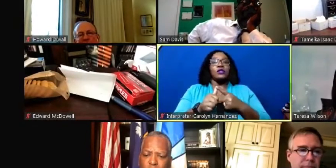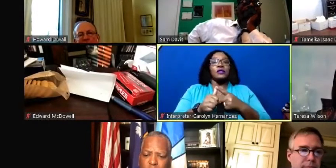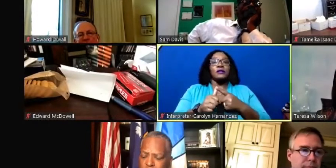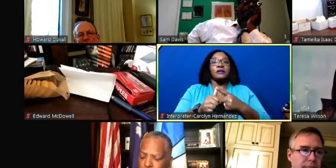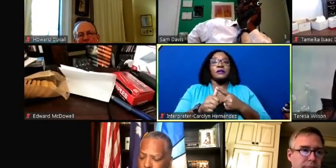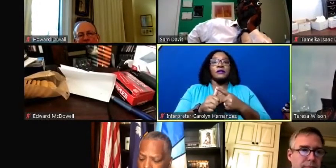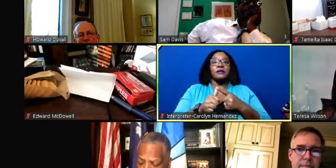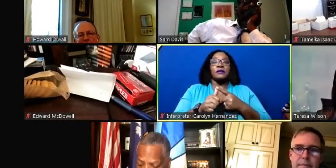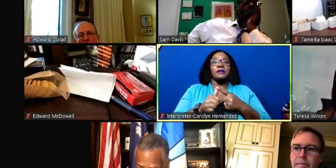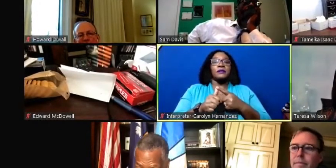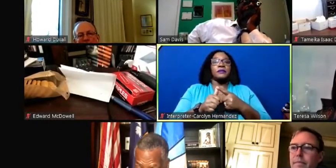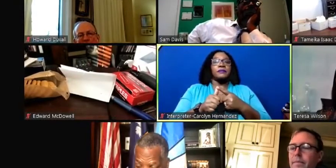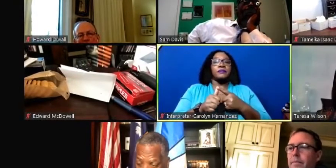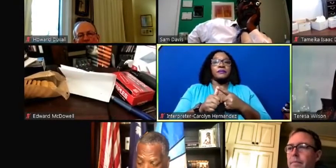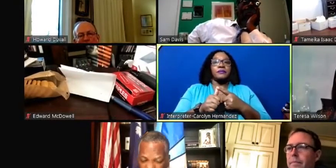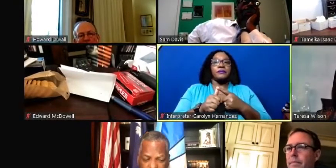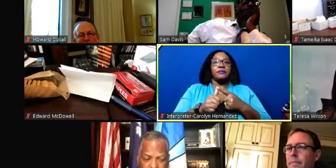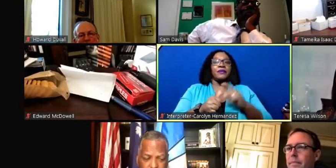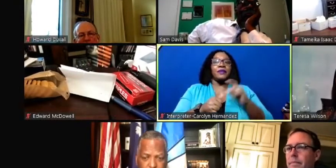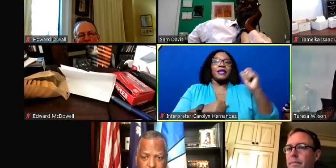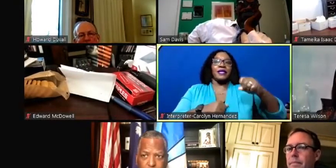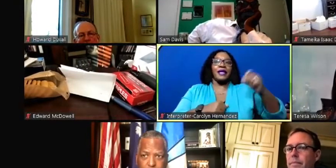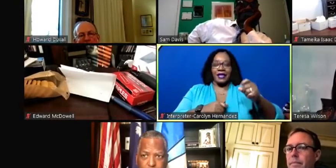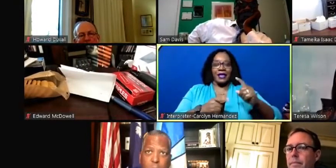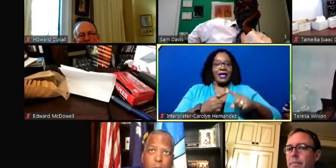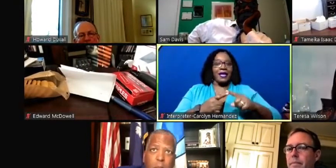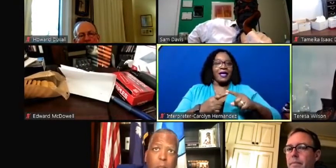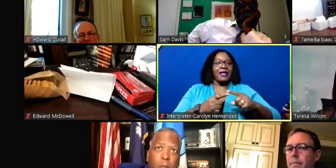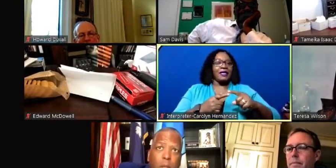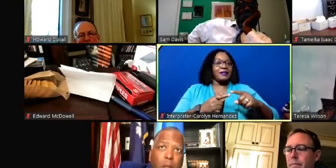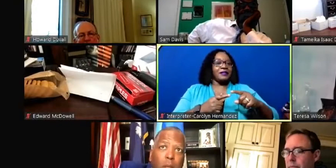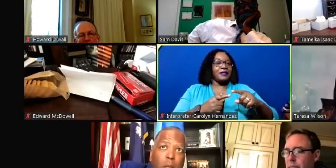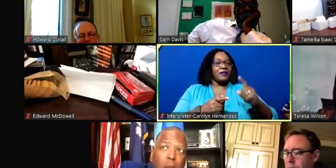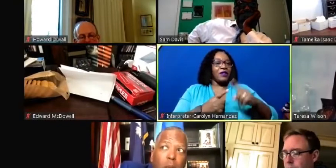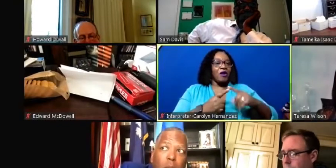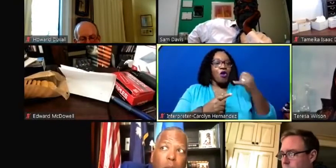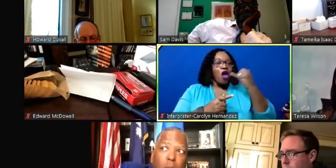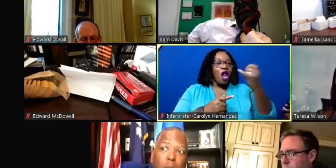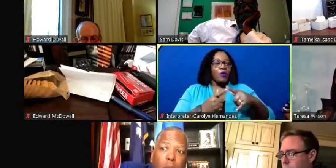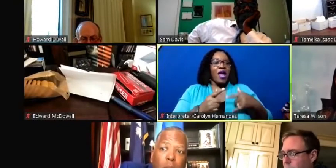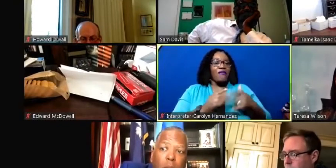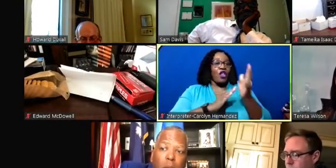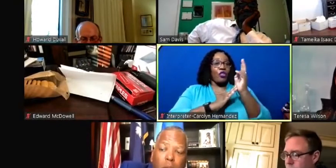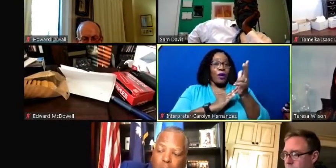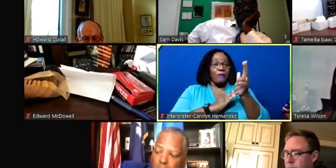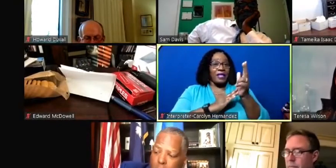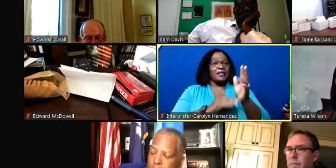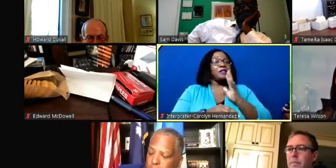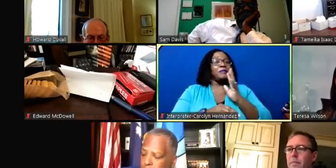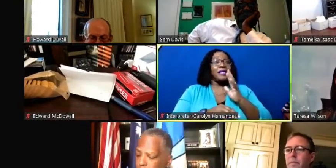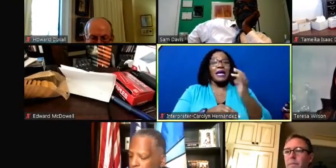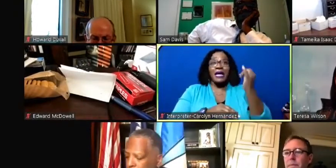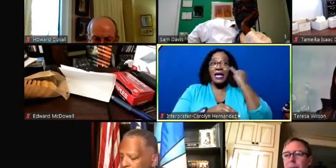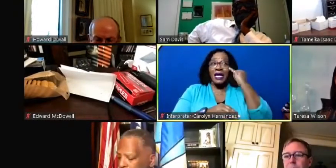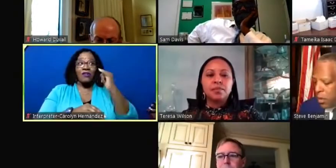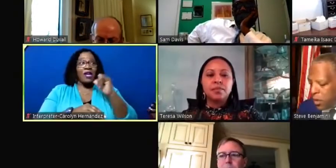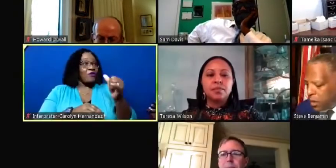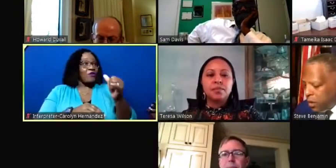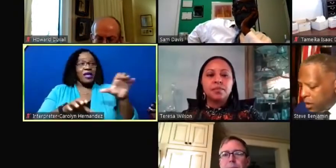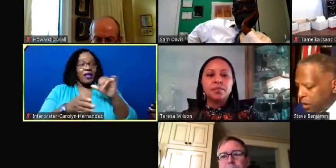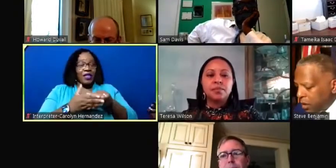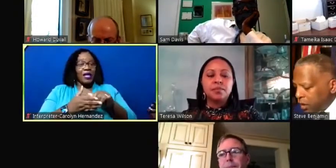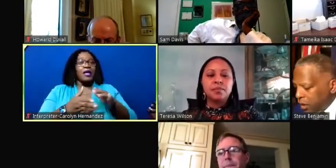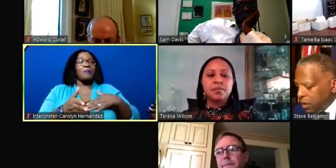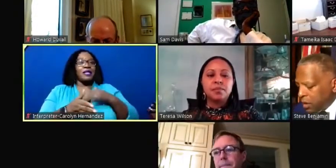rules to the folks please yes sir as chris stated callers will have three minutes to speak if you haven't already done so